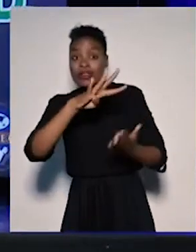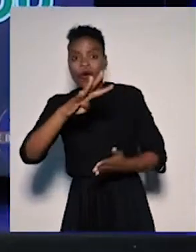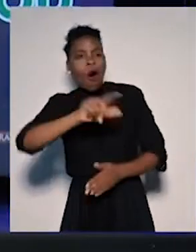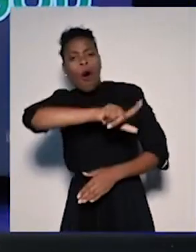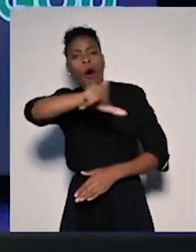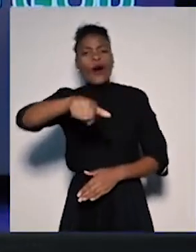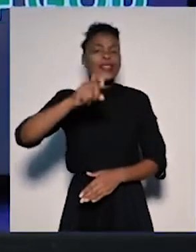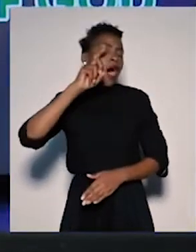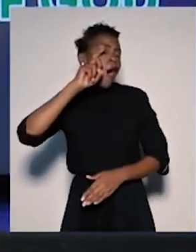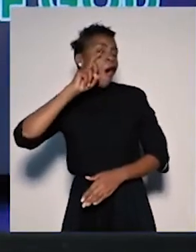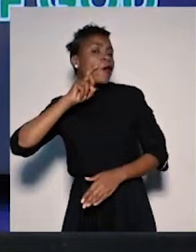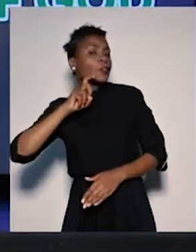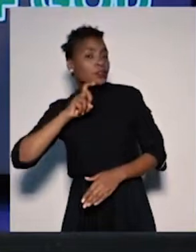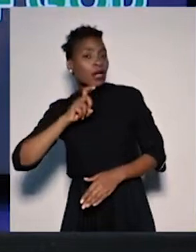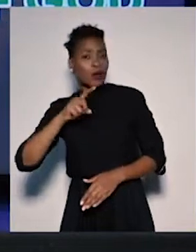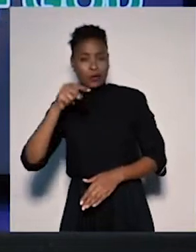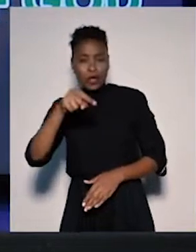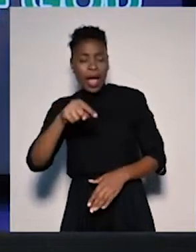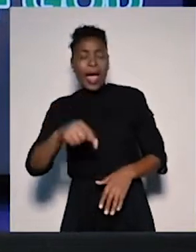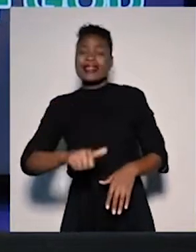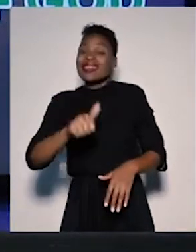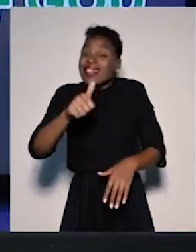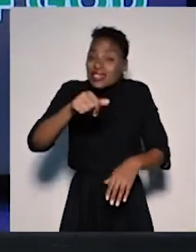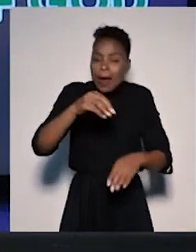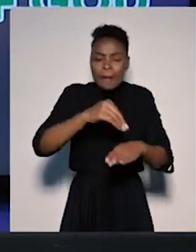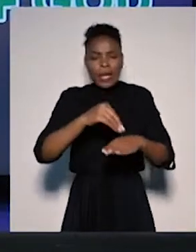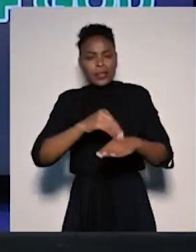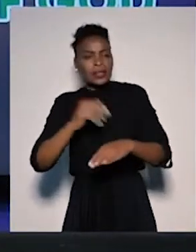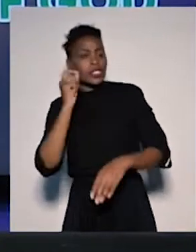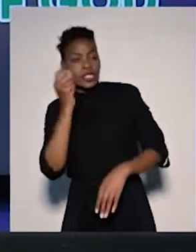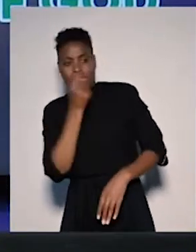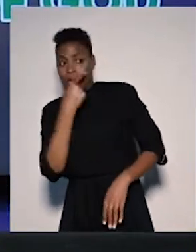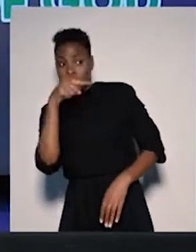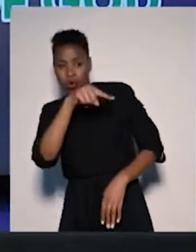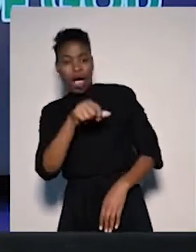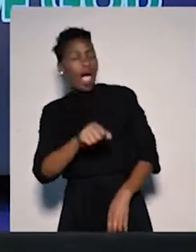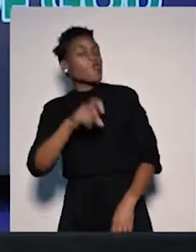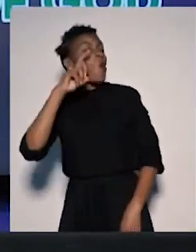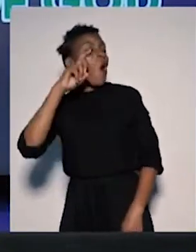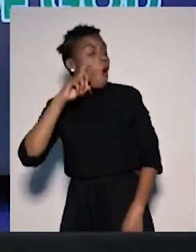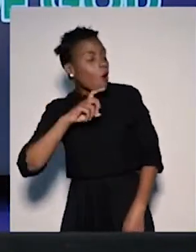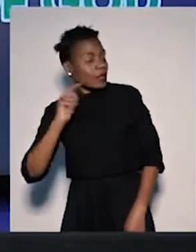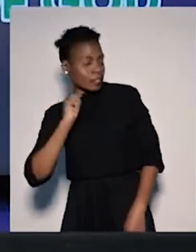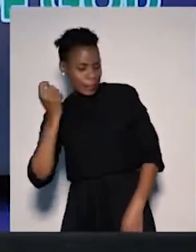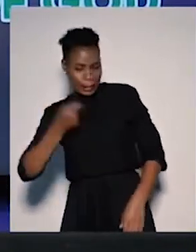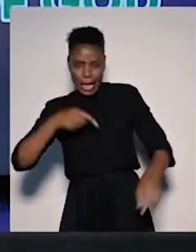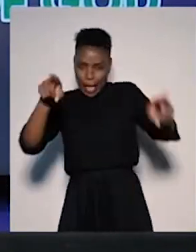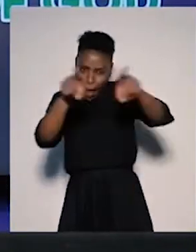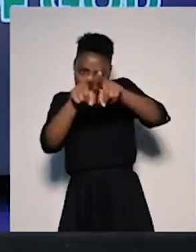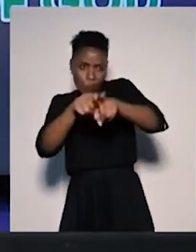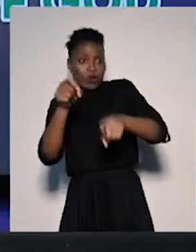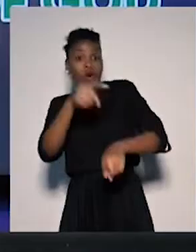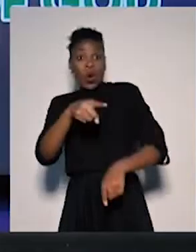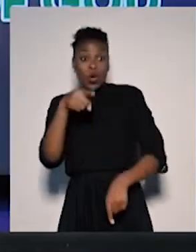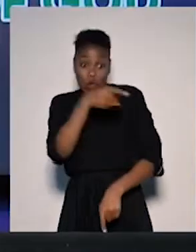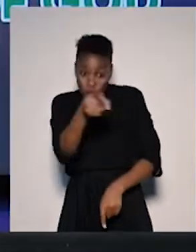elders of Israel met at Ramah to discuss the matter with Samuel. So they said to him, you are old, your sons are not like you. Give us a